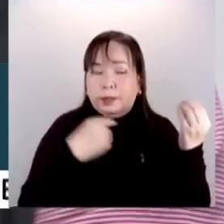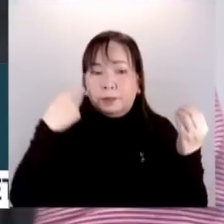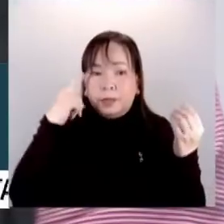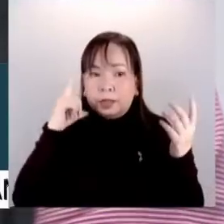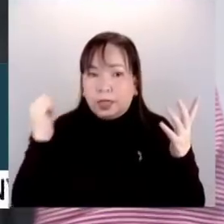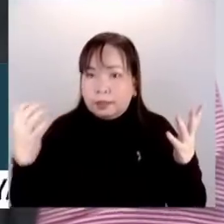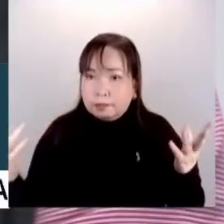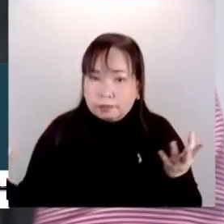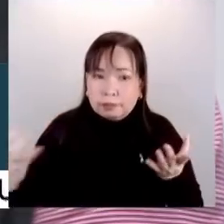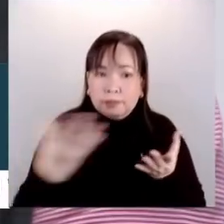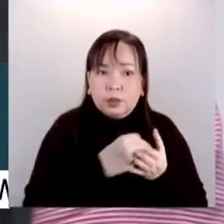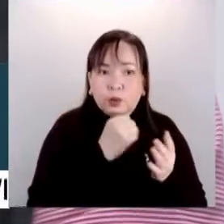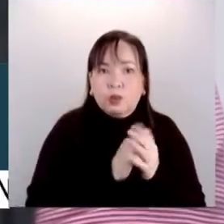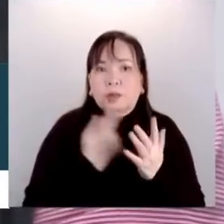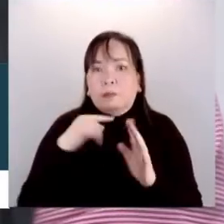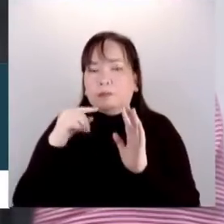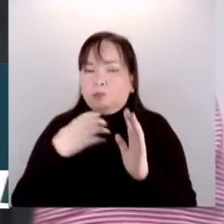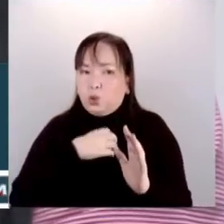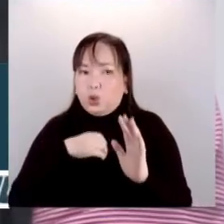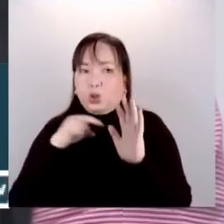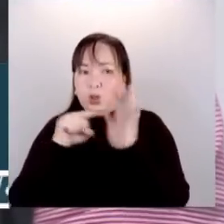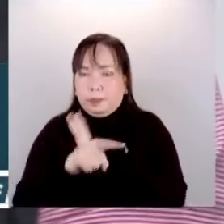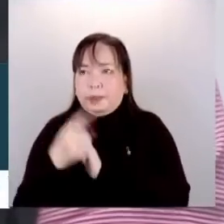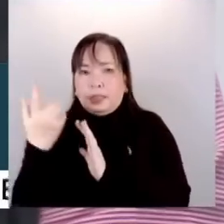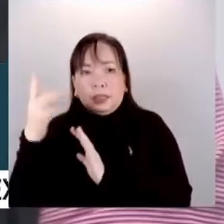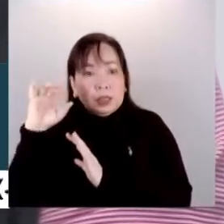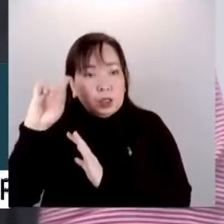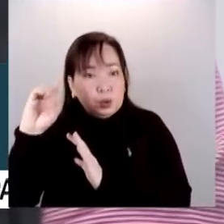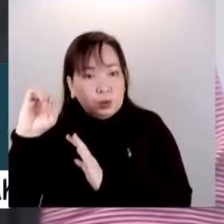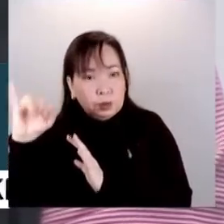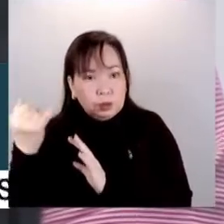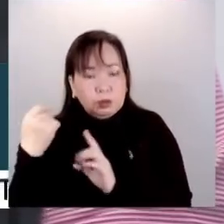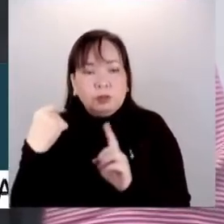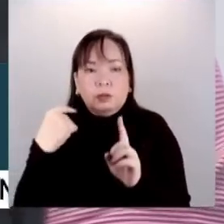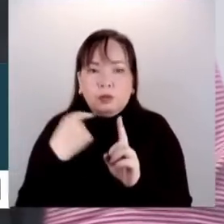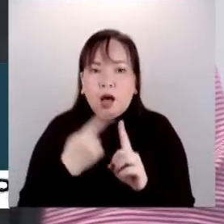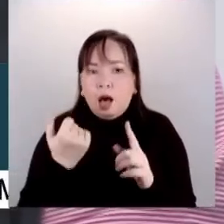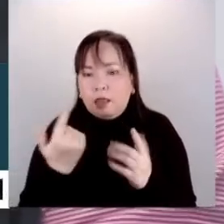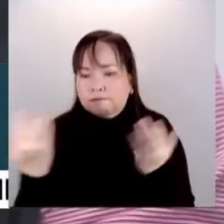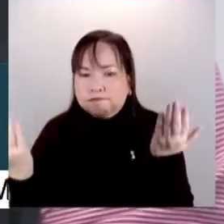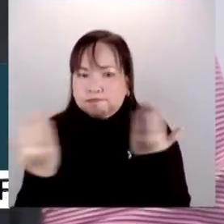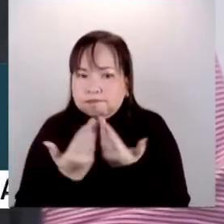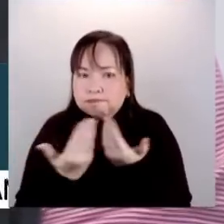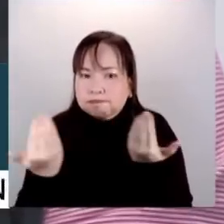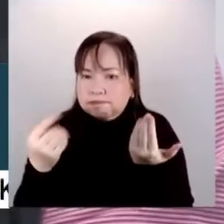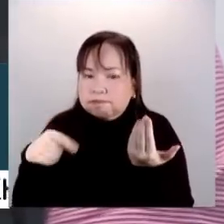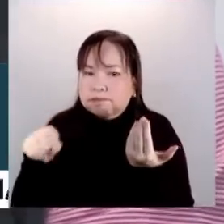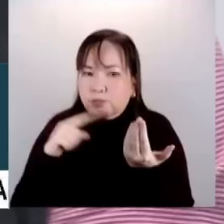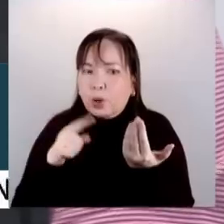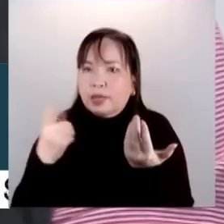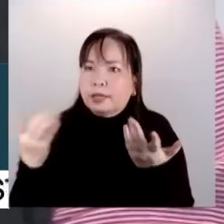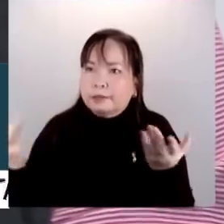the existing murder complaint before the DOJ. A separate Villamor murder complaint could also be consolidated later on.